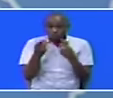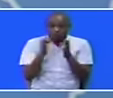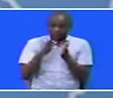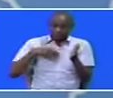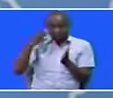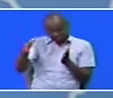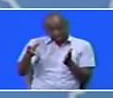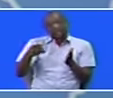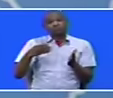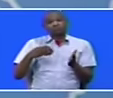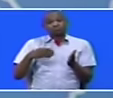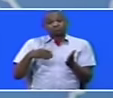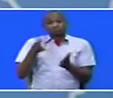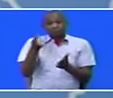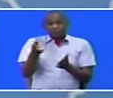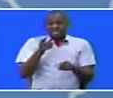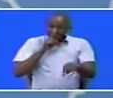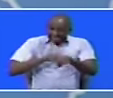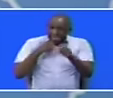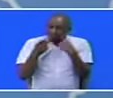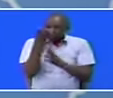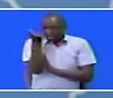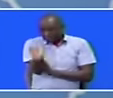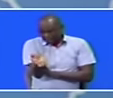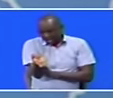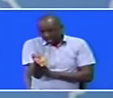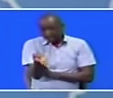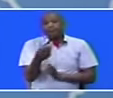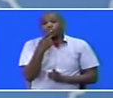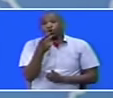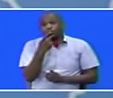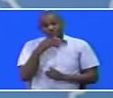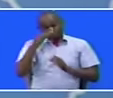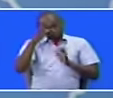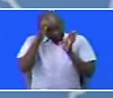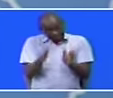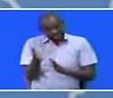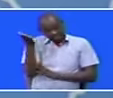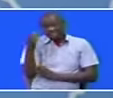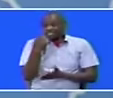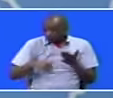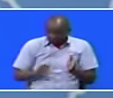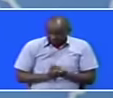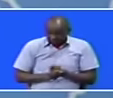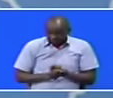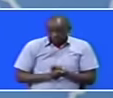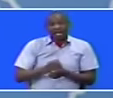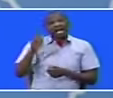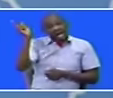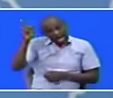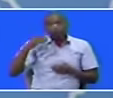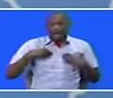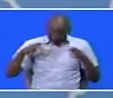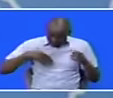say over their resources. Speaking at the same venue, Pokot community spokesman Professor John Lonyangapuo said KANU will have